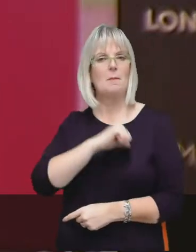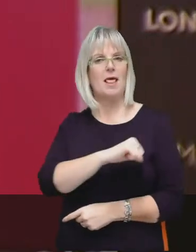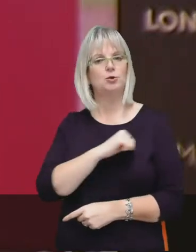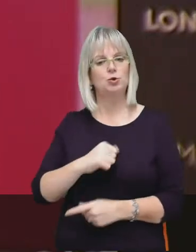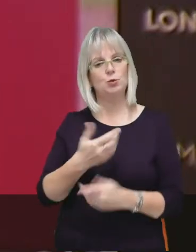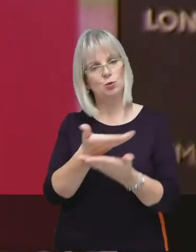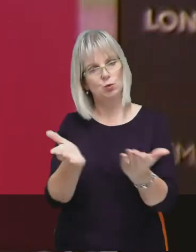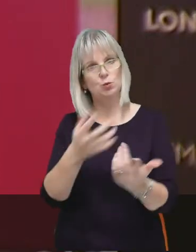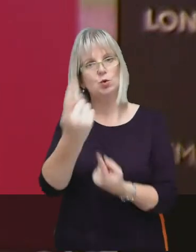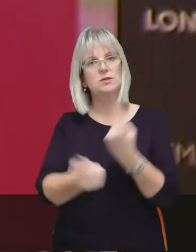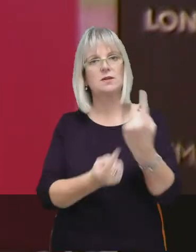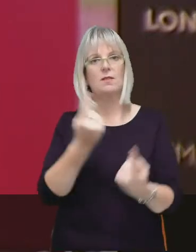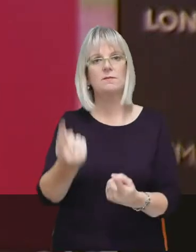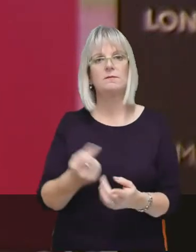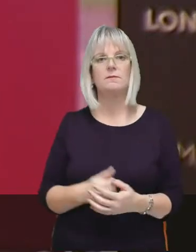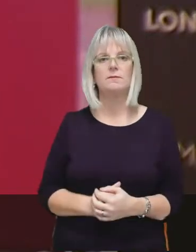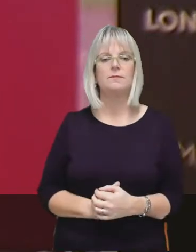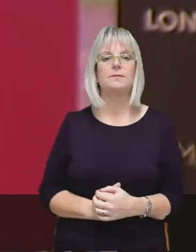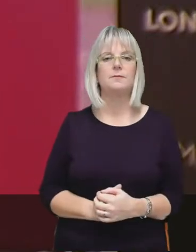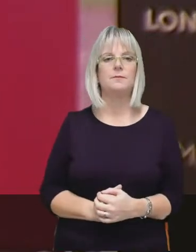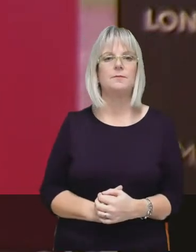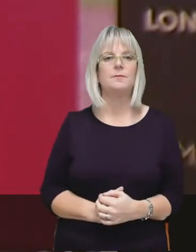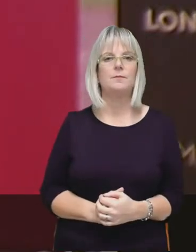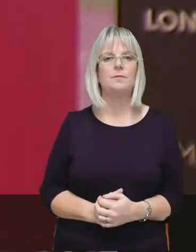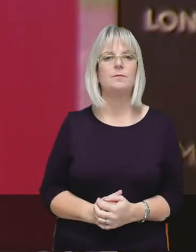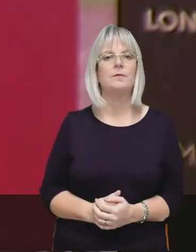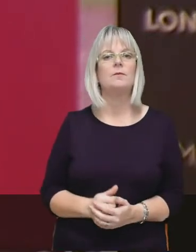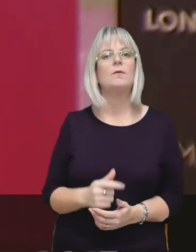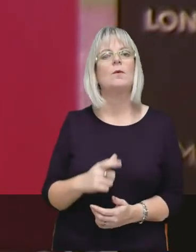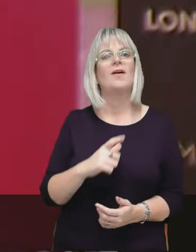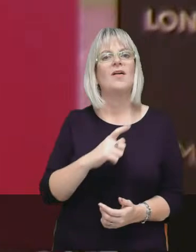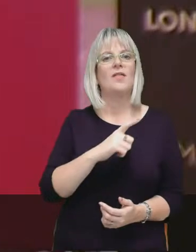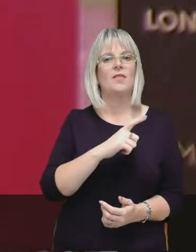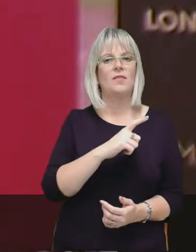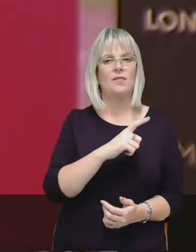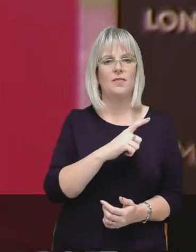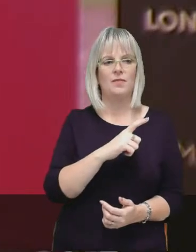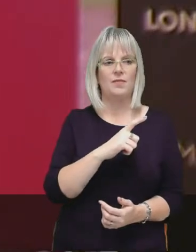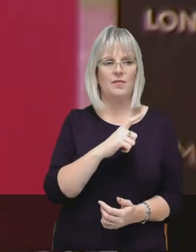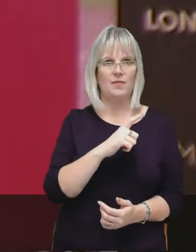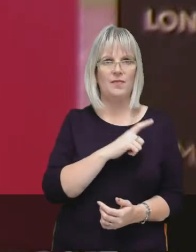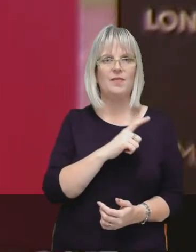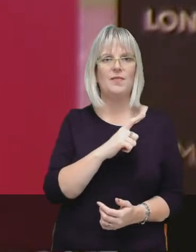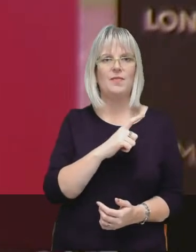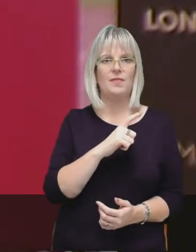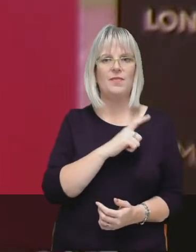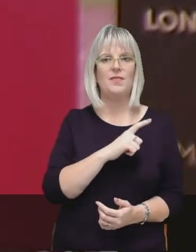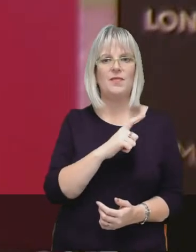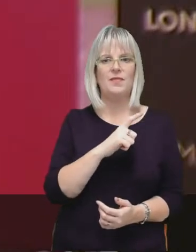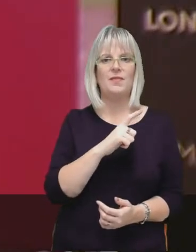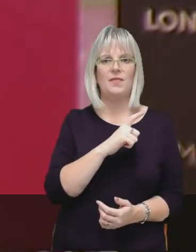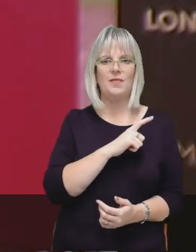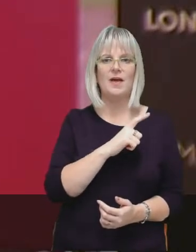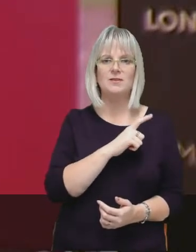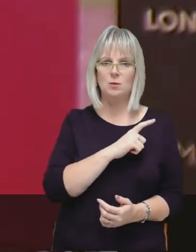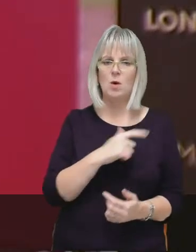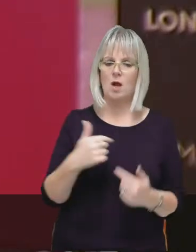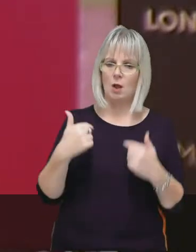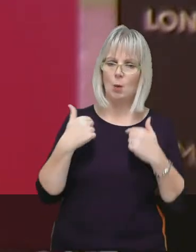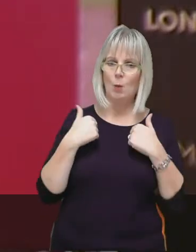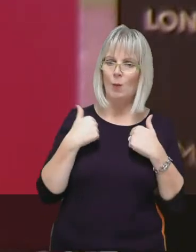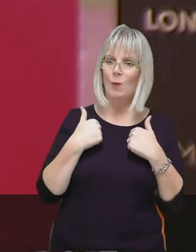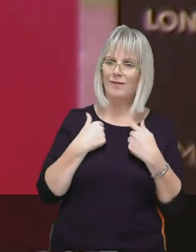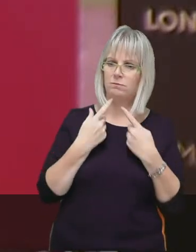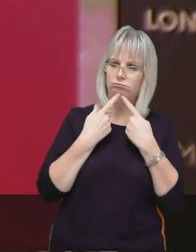why we have exposed the alarming fact that some Londoners cannot get a home test for